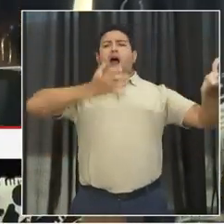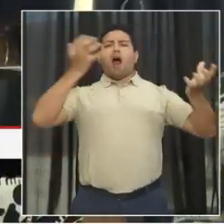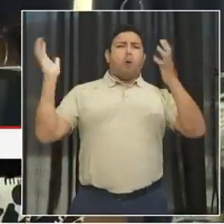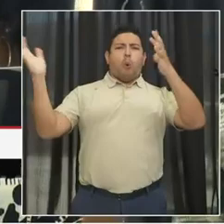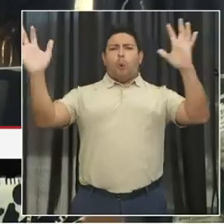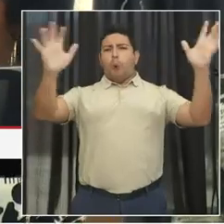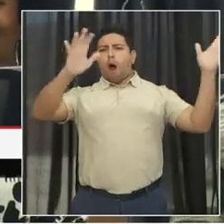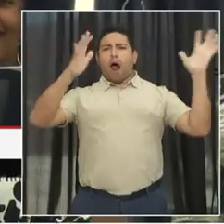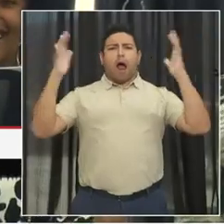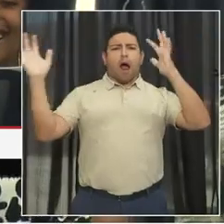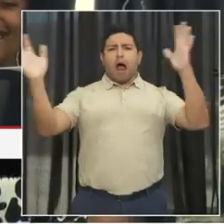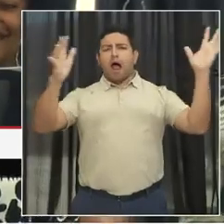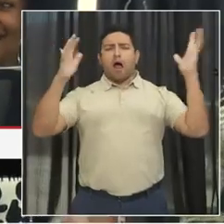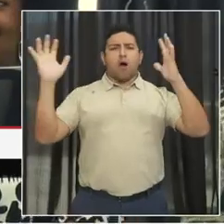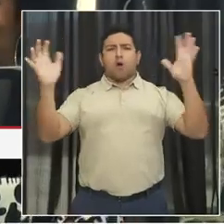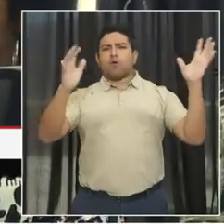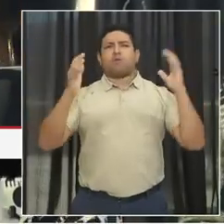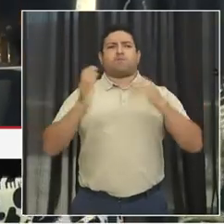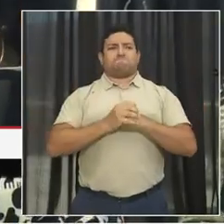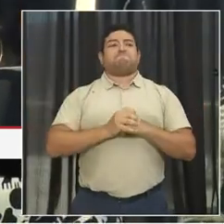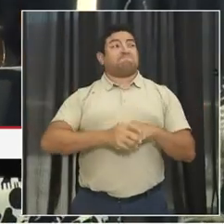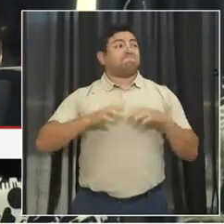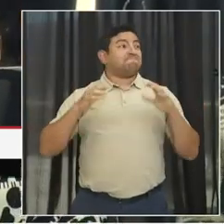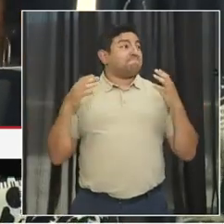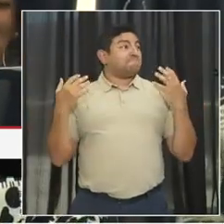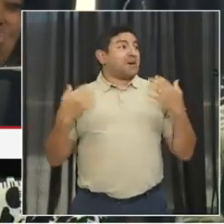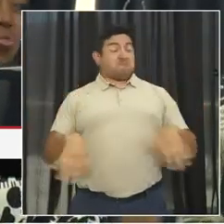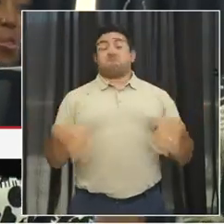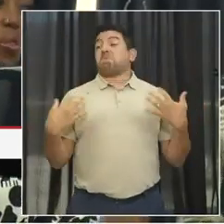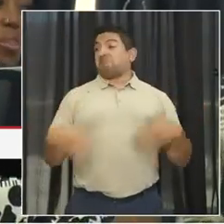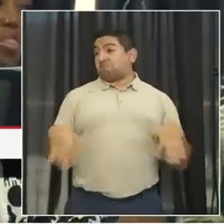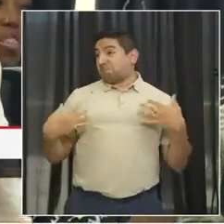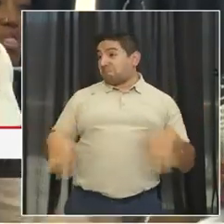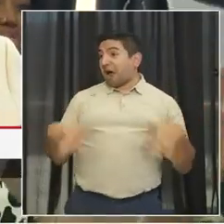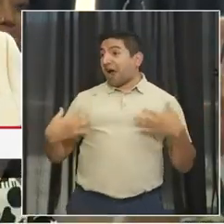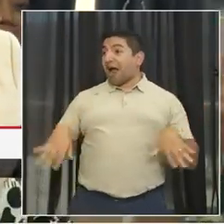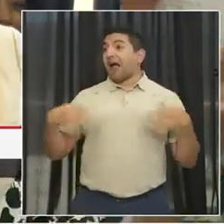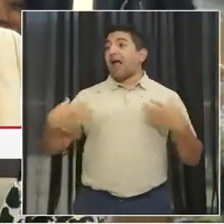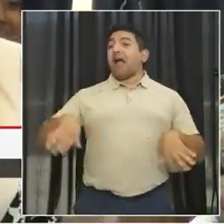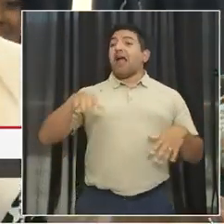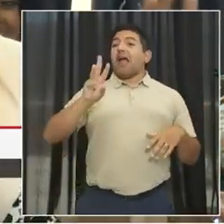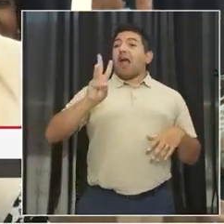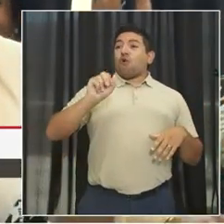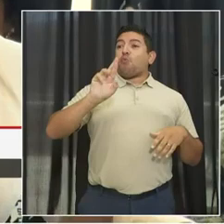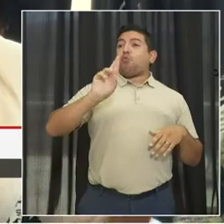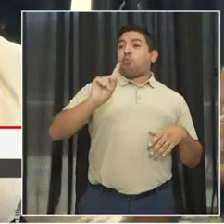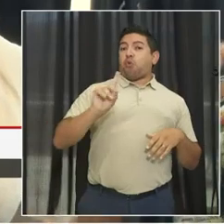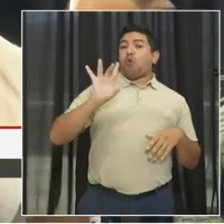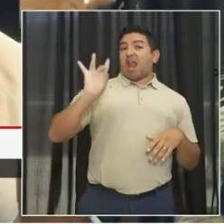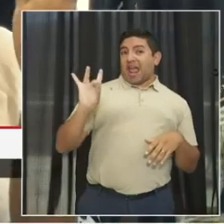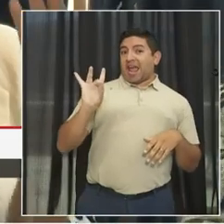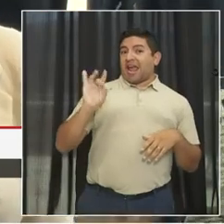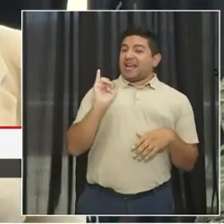Oh, shucks now. Oh, shucks. Ward 8 is great.